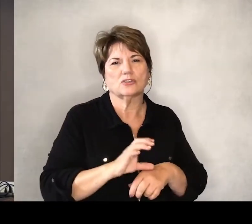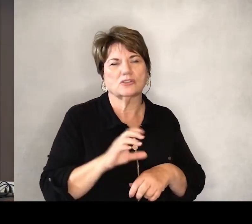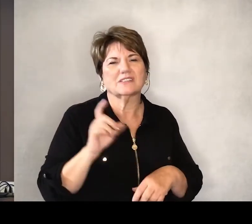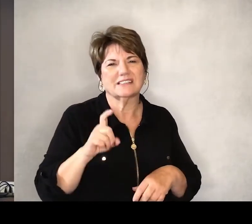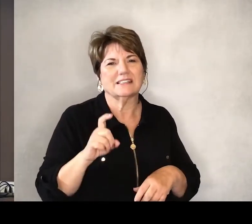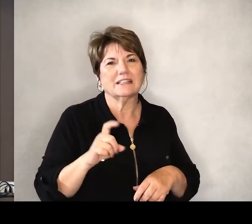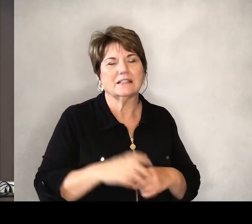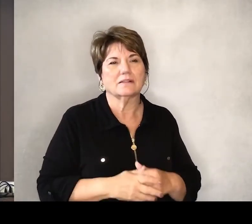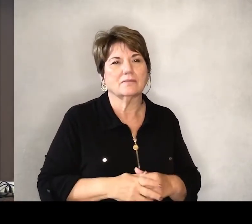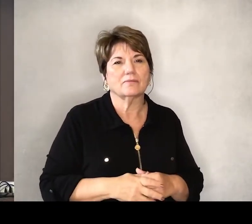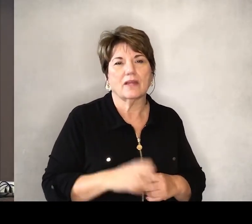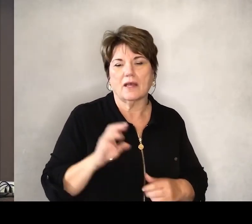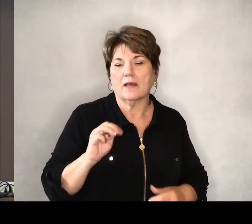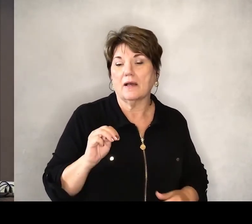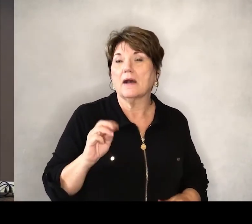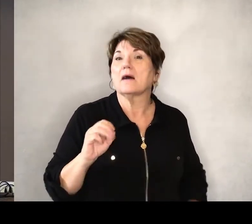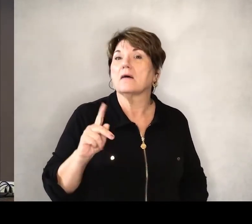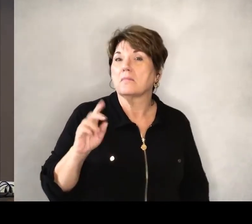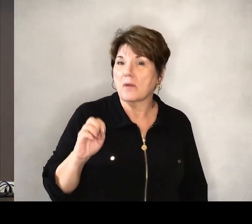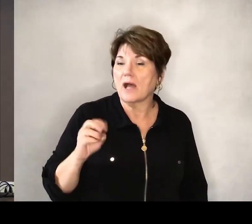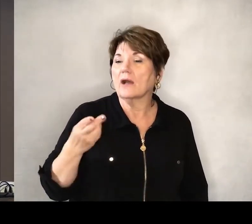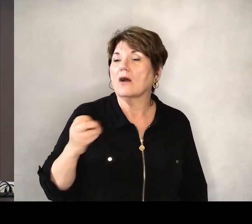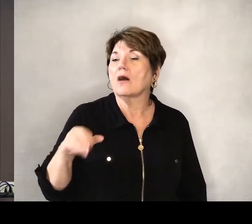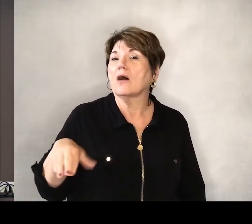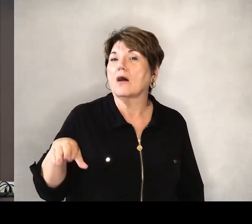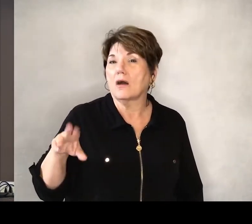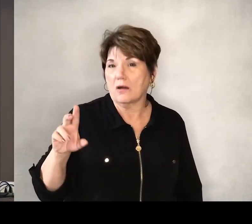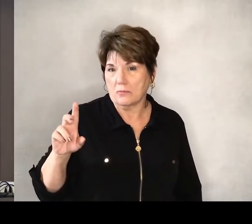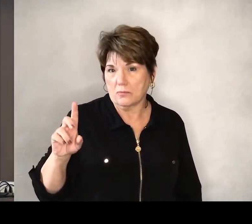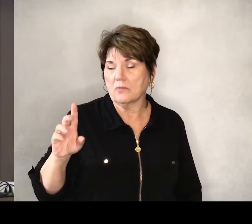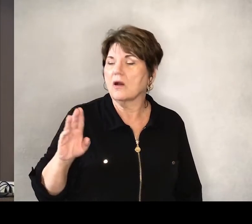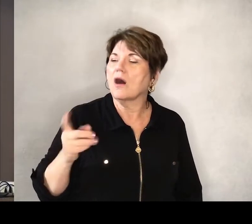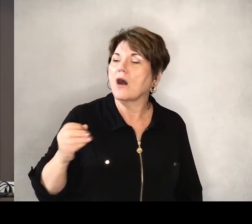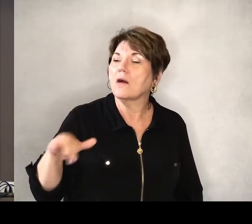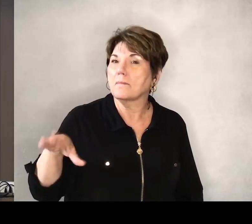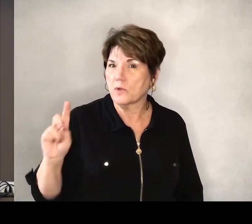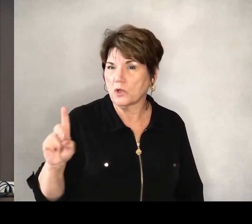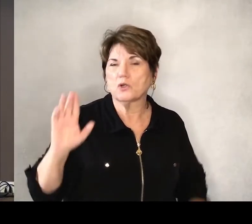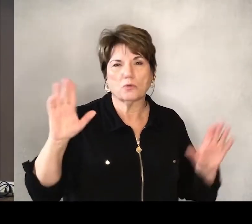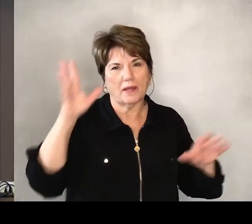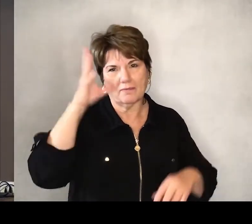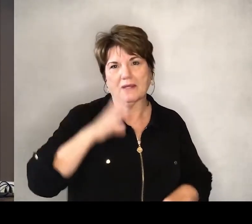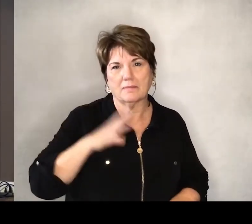healing. Mike Harbert, great man, right?